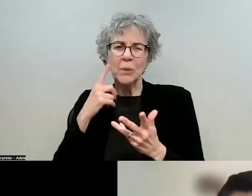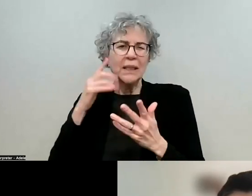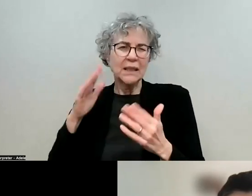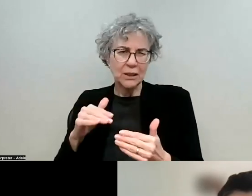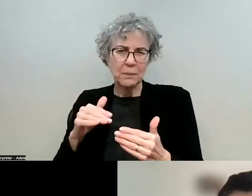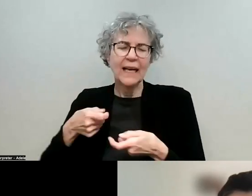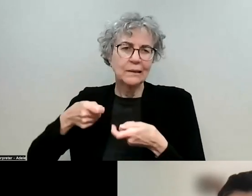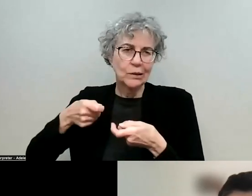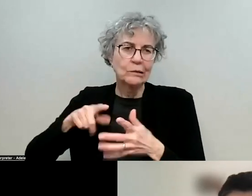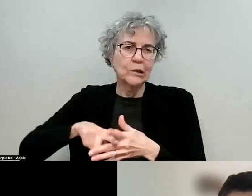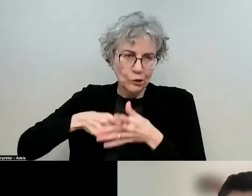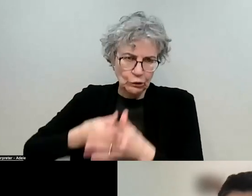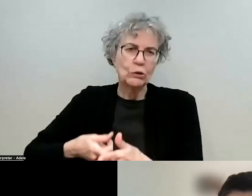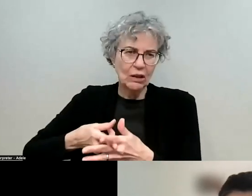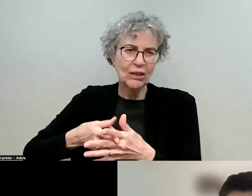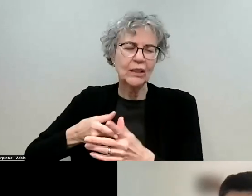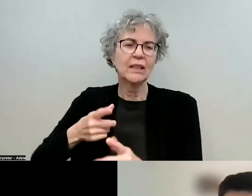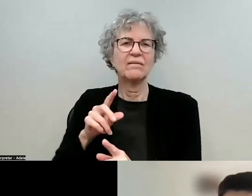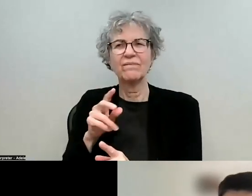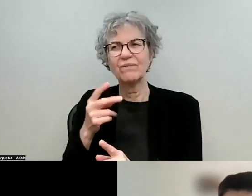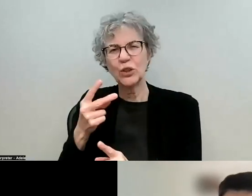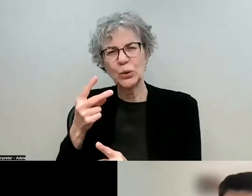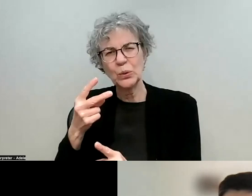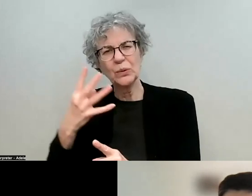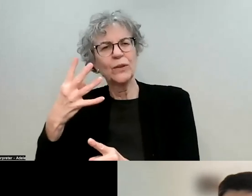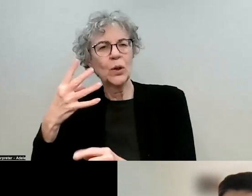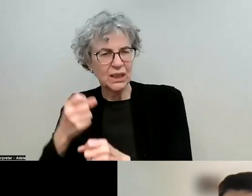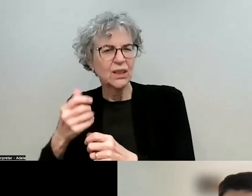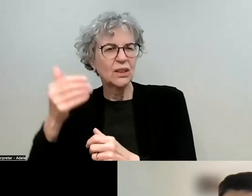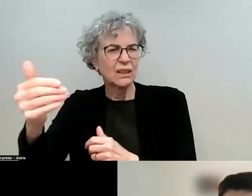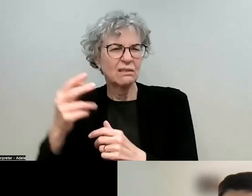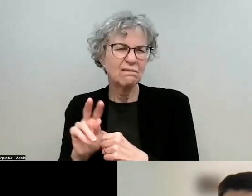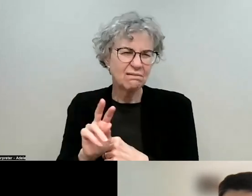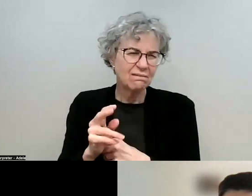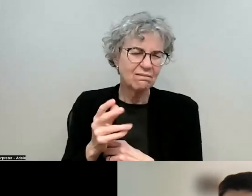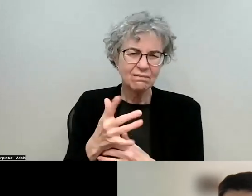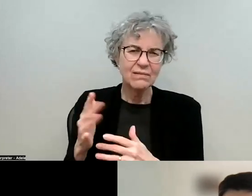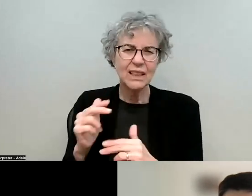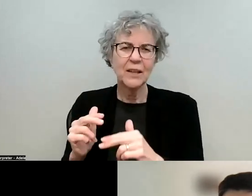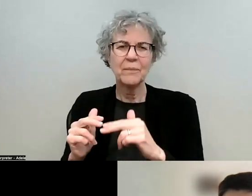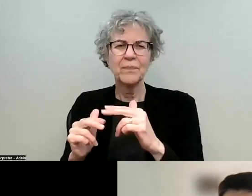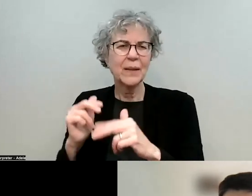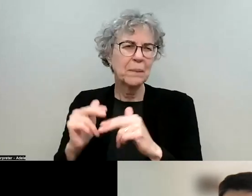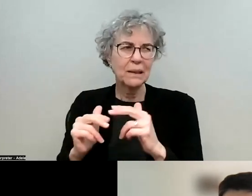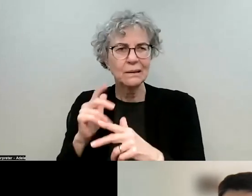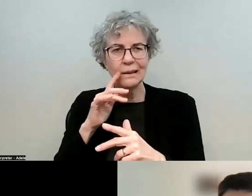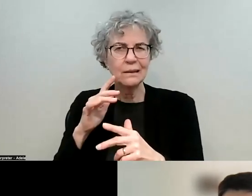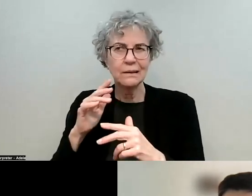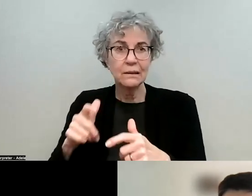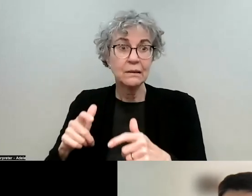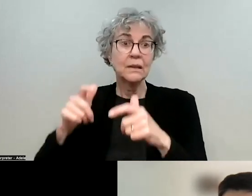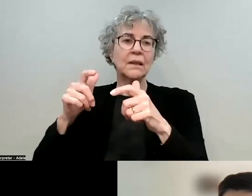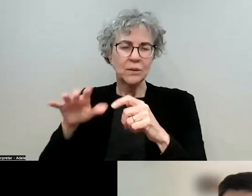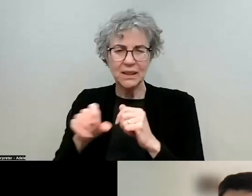between 2 and 4 years. The build is about, you know, up to a couple of years, and then we'll do in